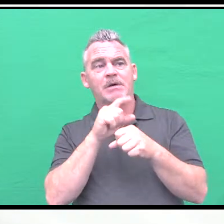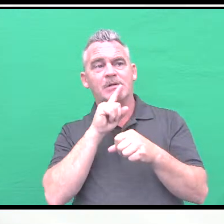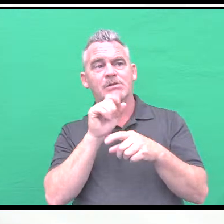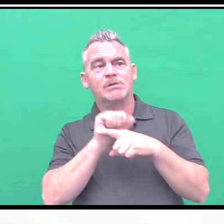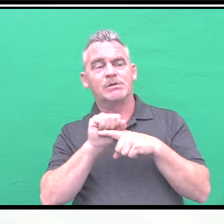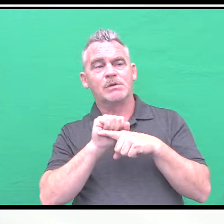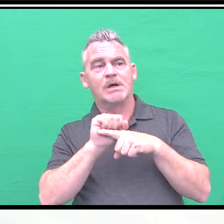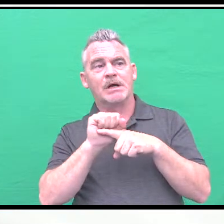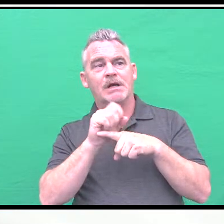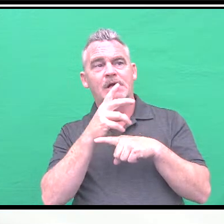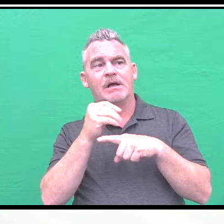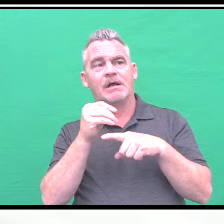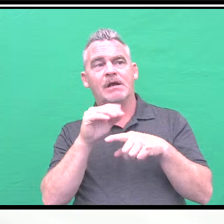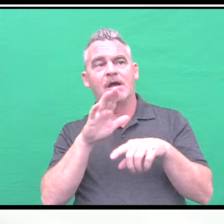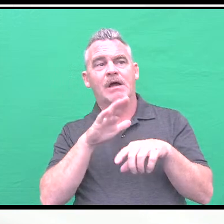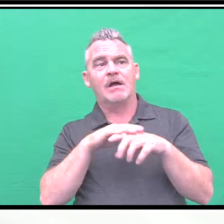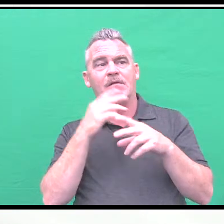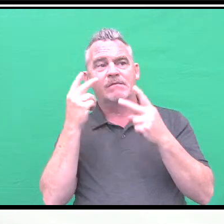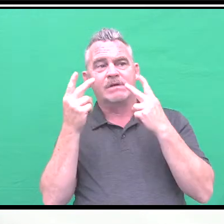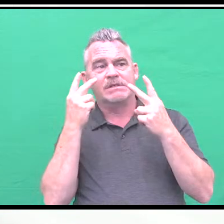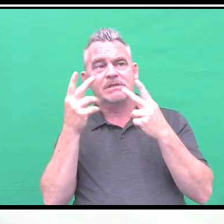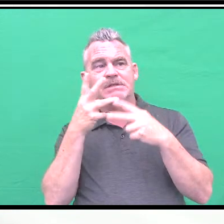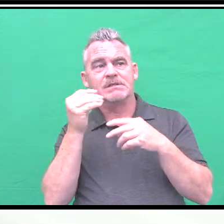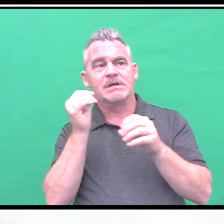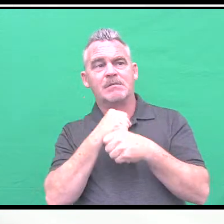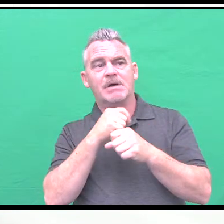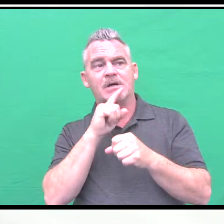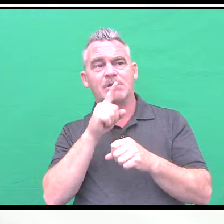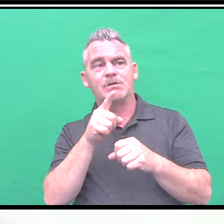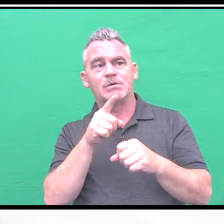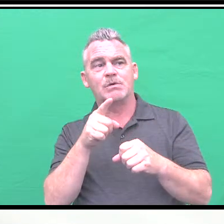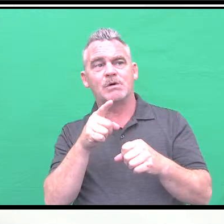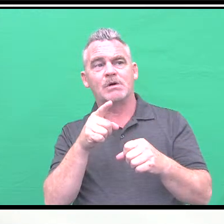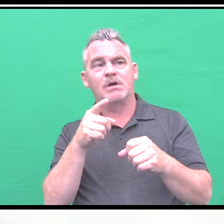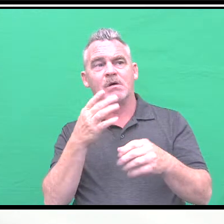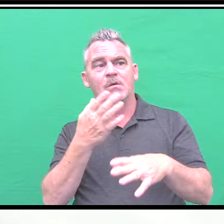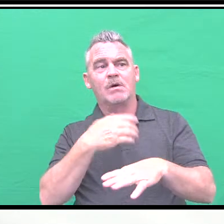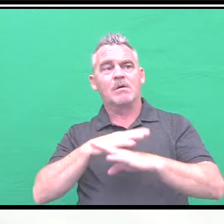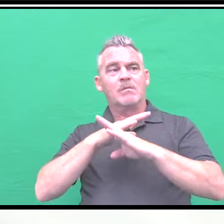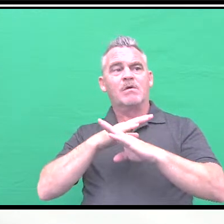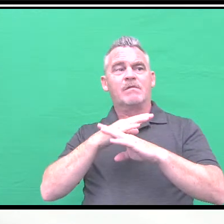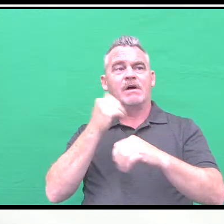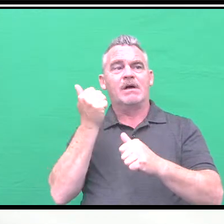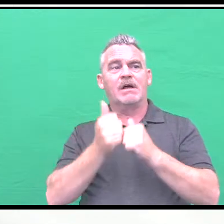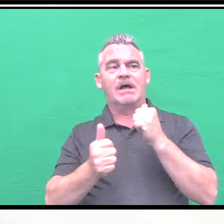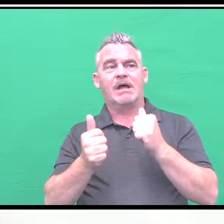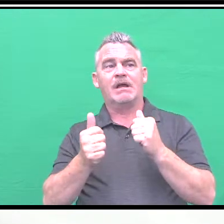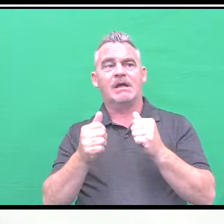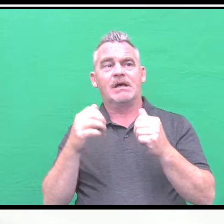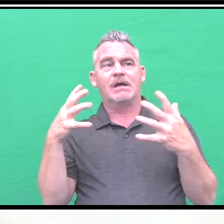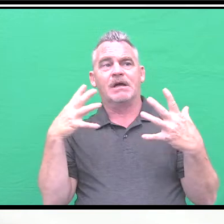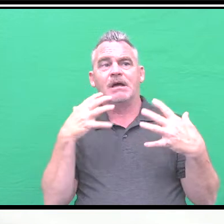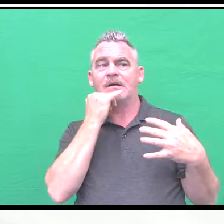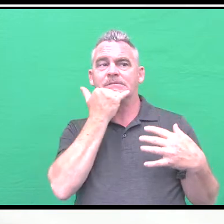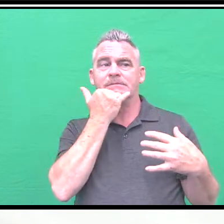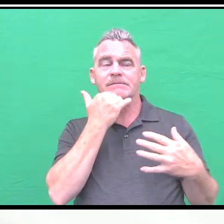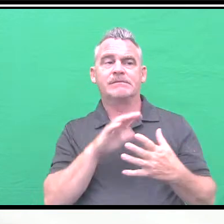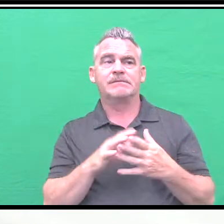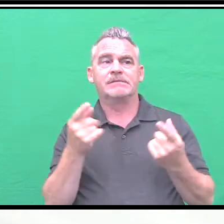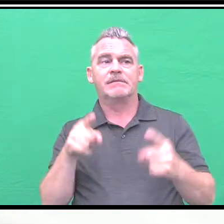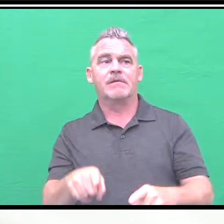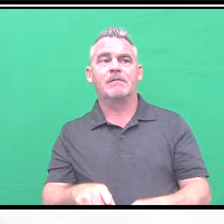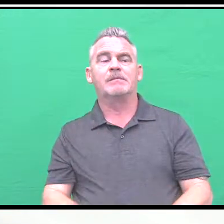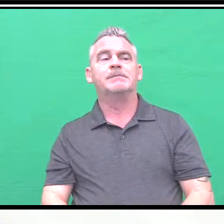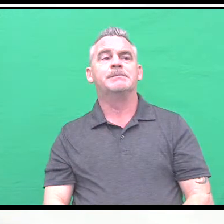and on-site visits and looking at how we can prevent any type of workers' comp training for all of our staff.